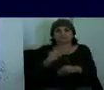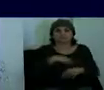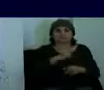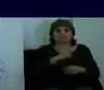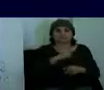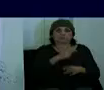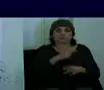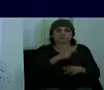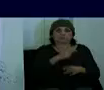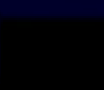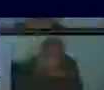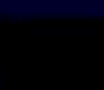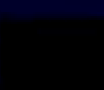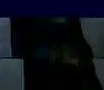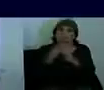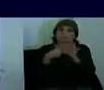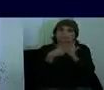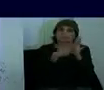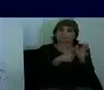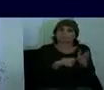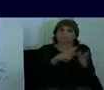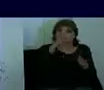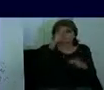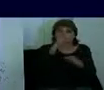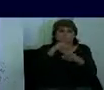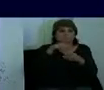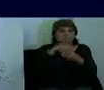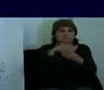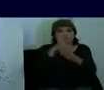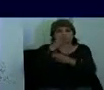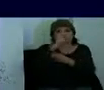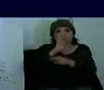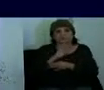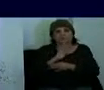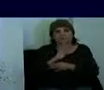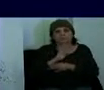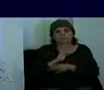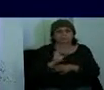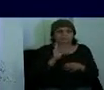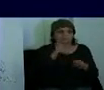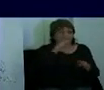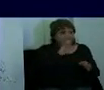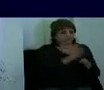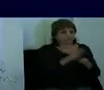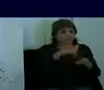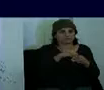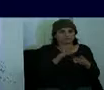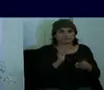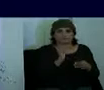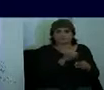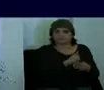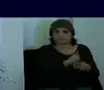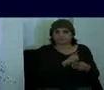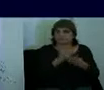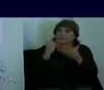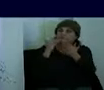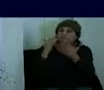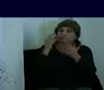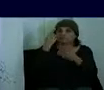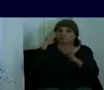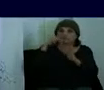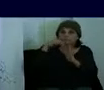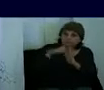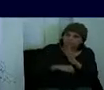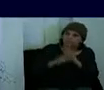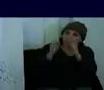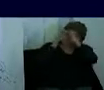We light the candle of Imani to show our faith in God and our faith in ourselves. We give thanks for deepening